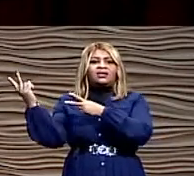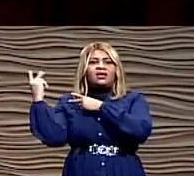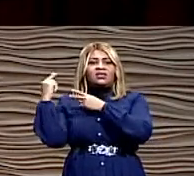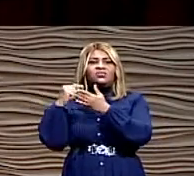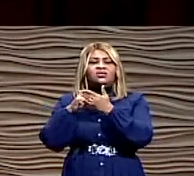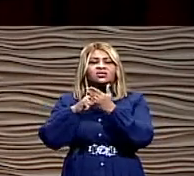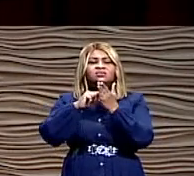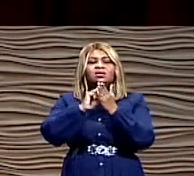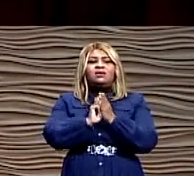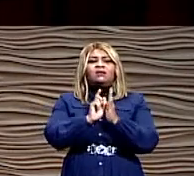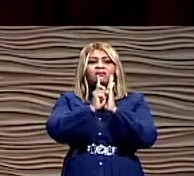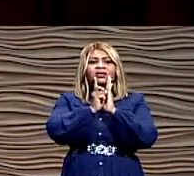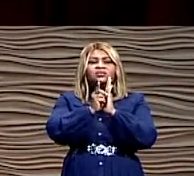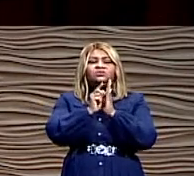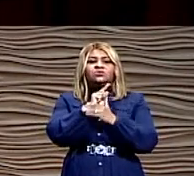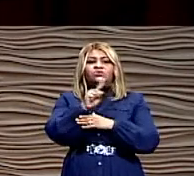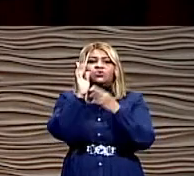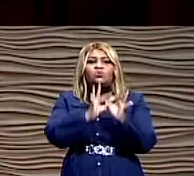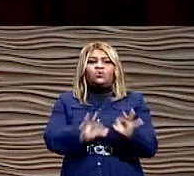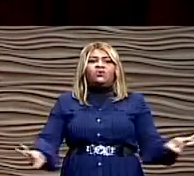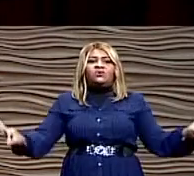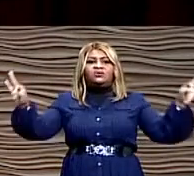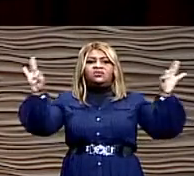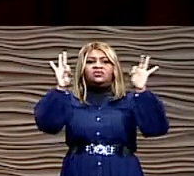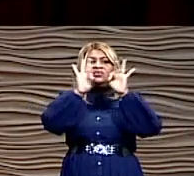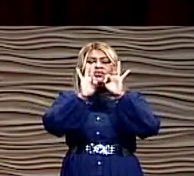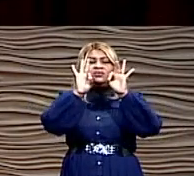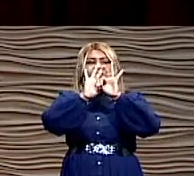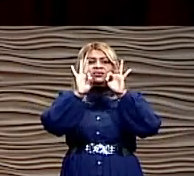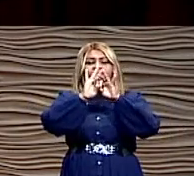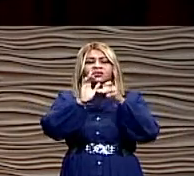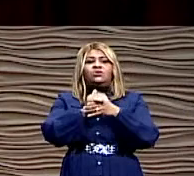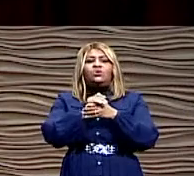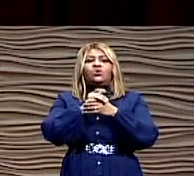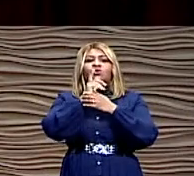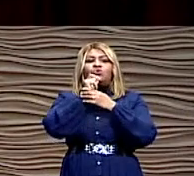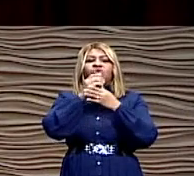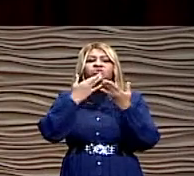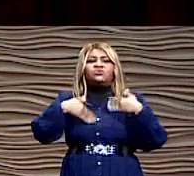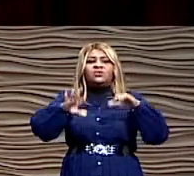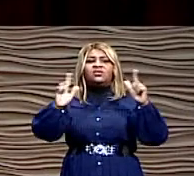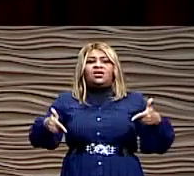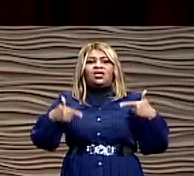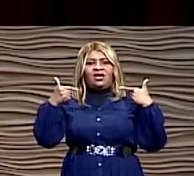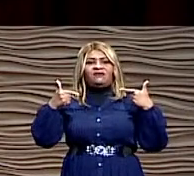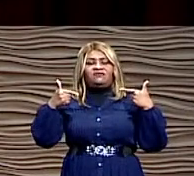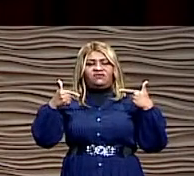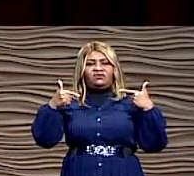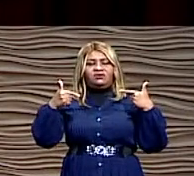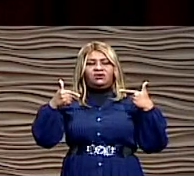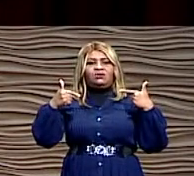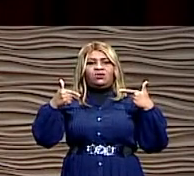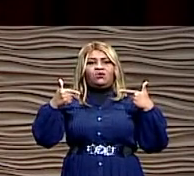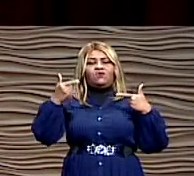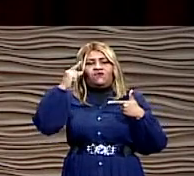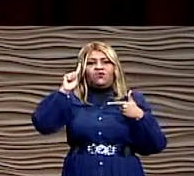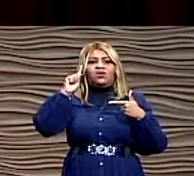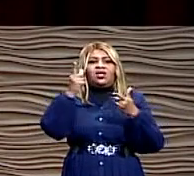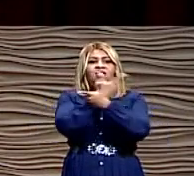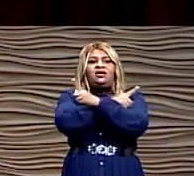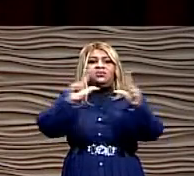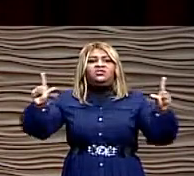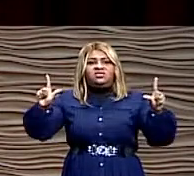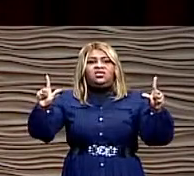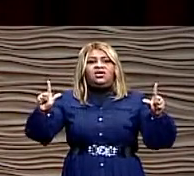of monumental significance whose lives were given for the sake of liberty and justice for all.